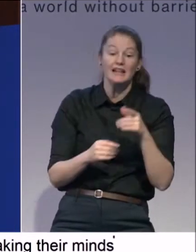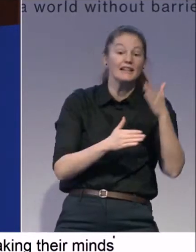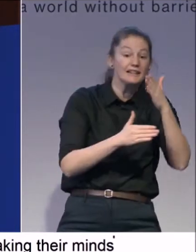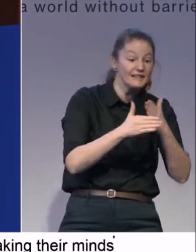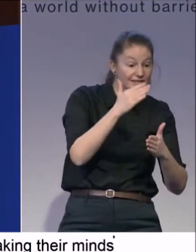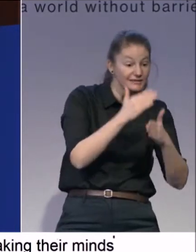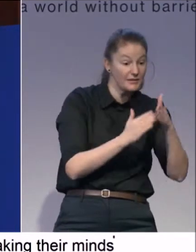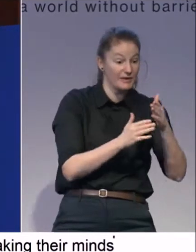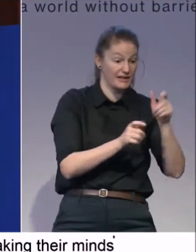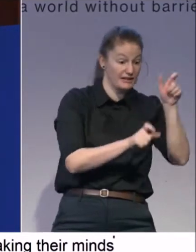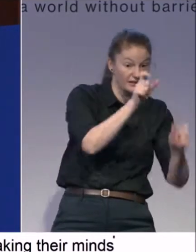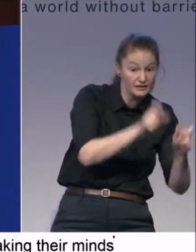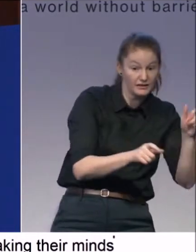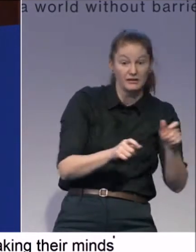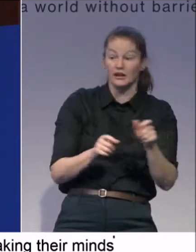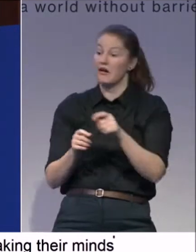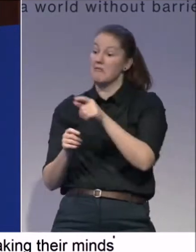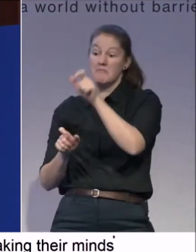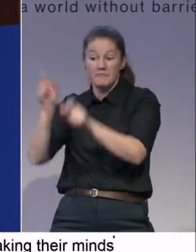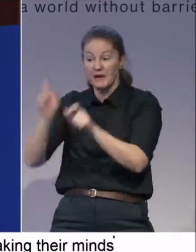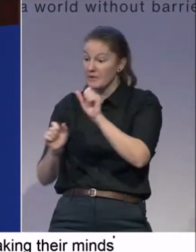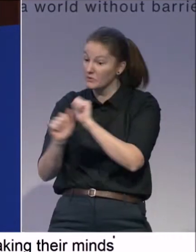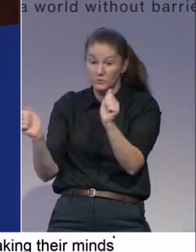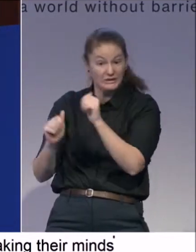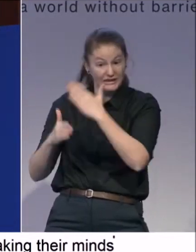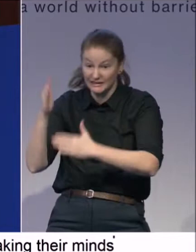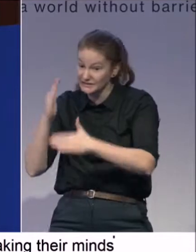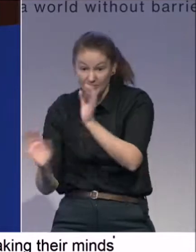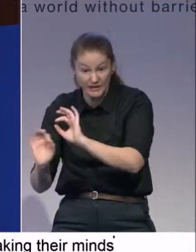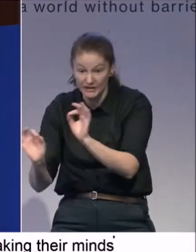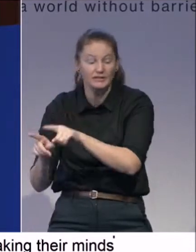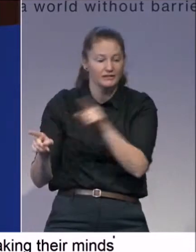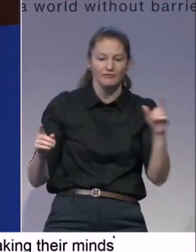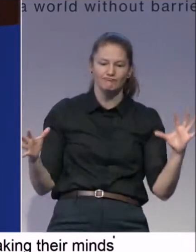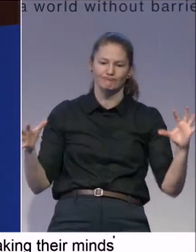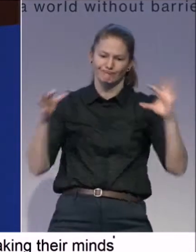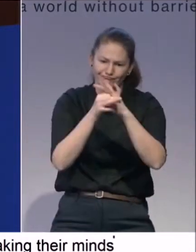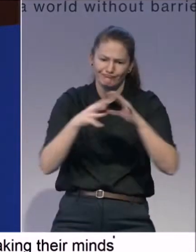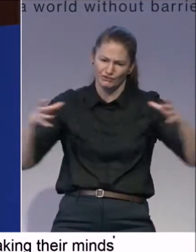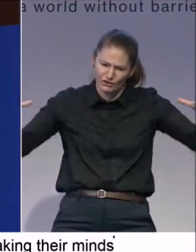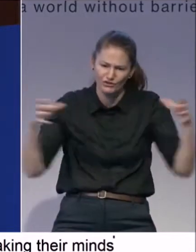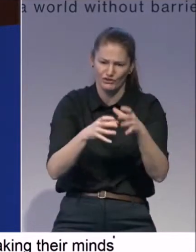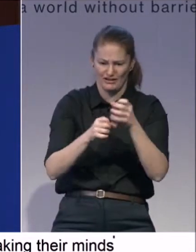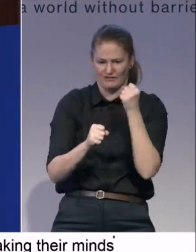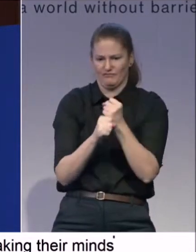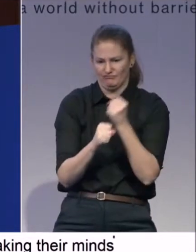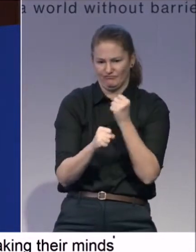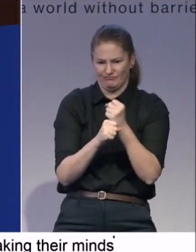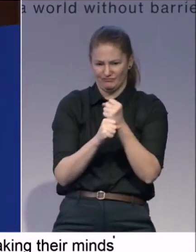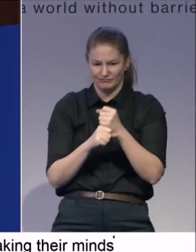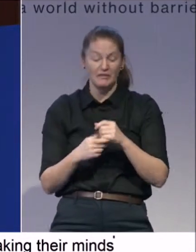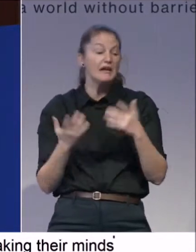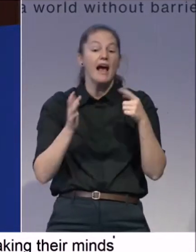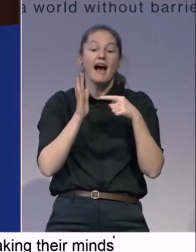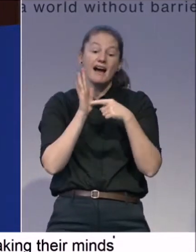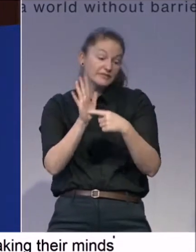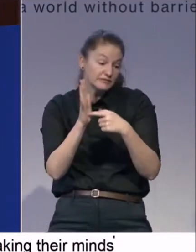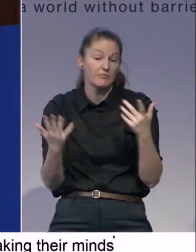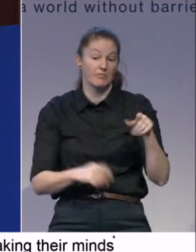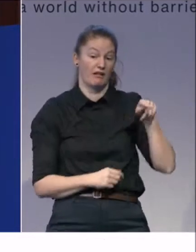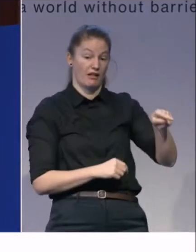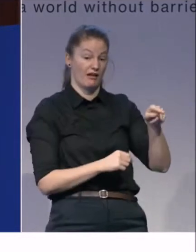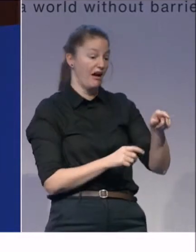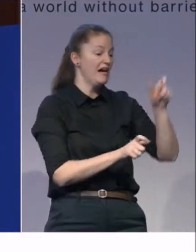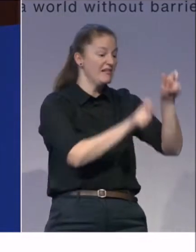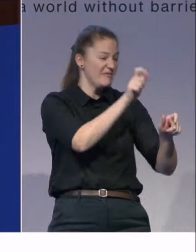very sad political issue within the community of disability. And as long